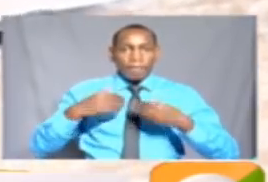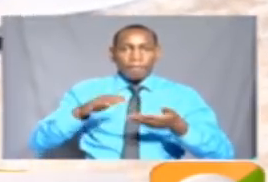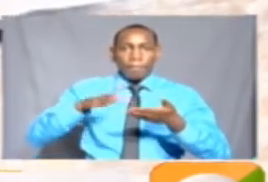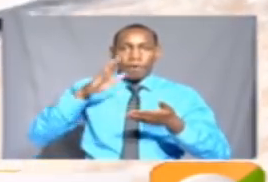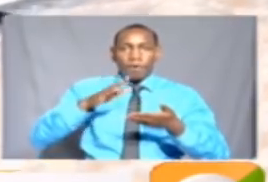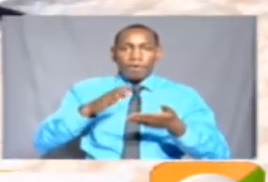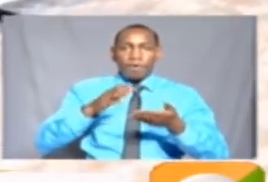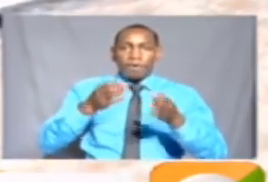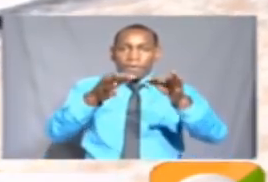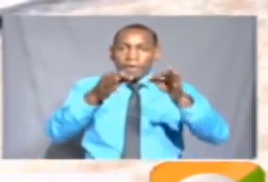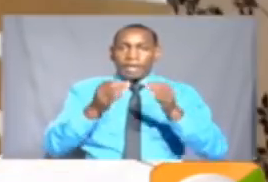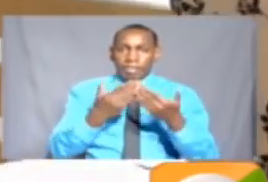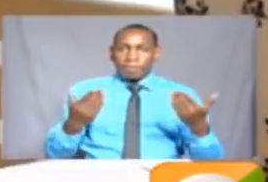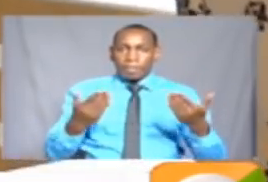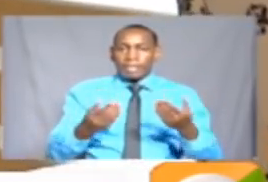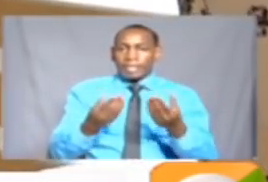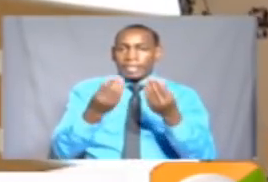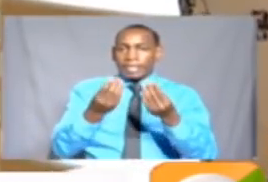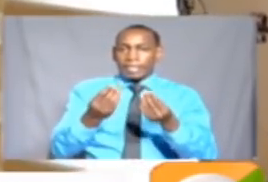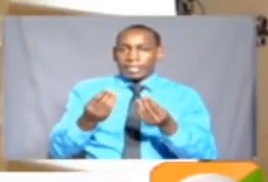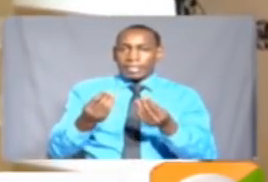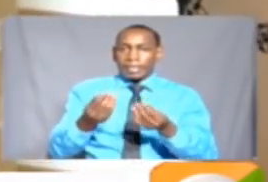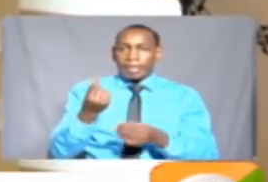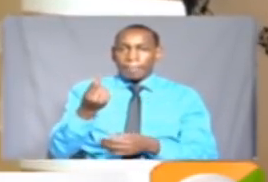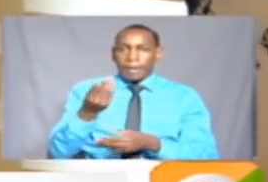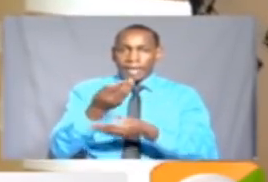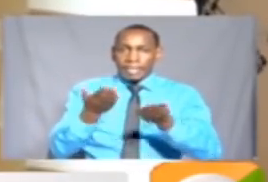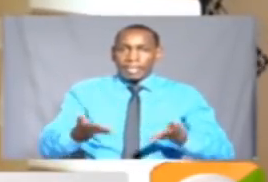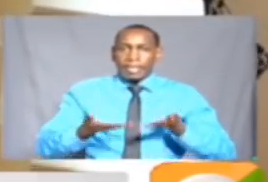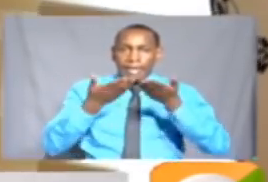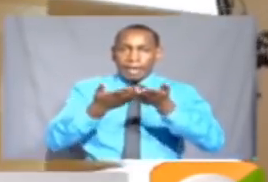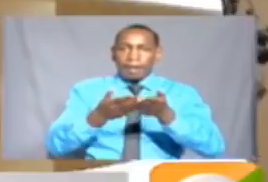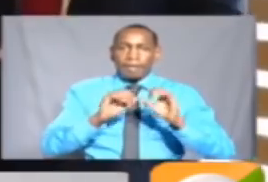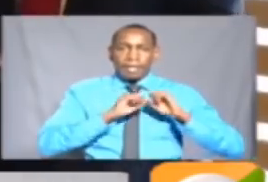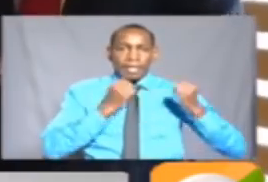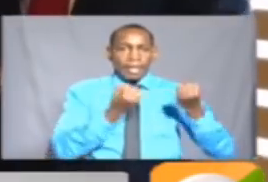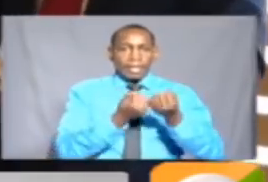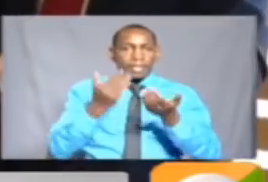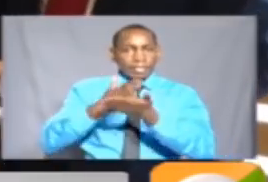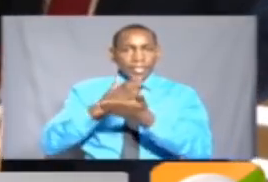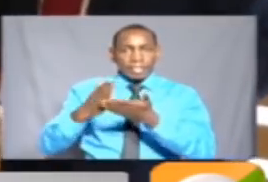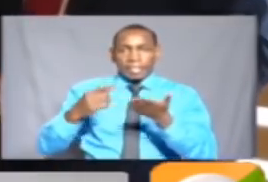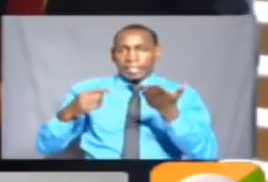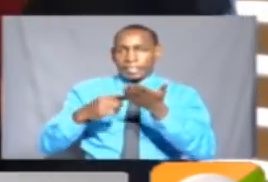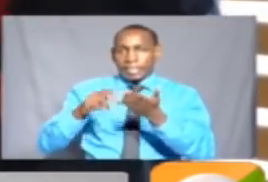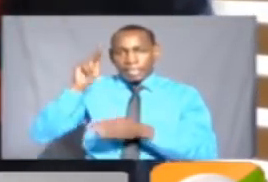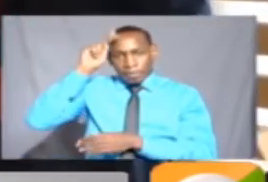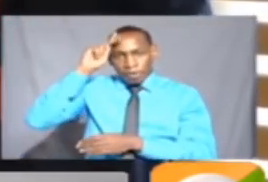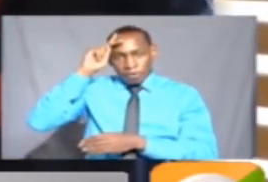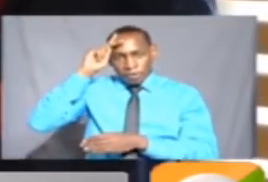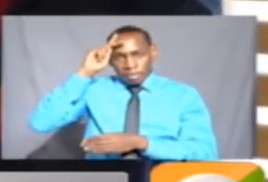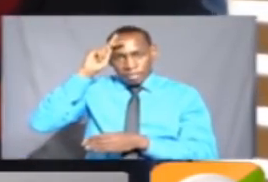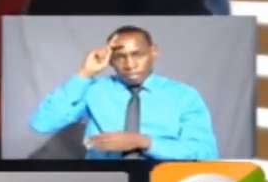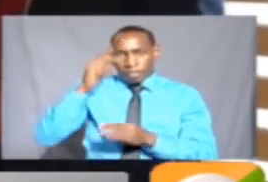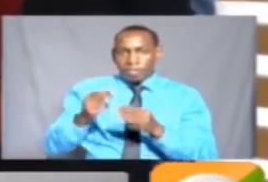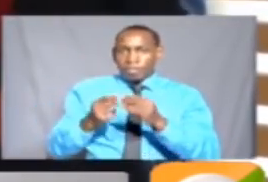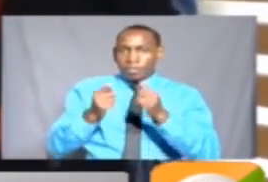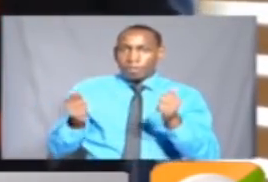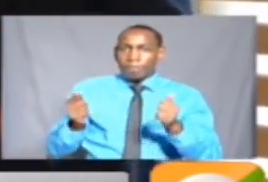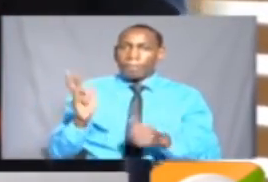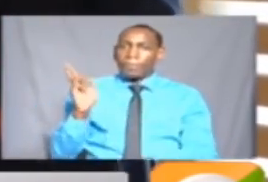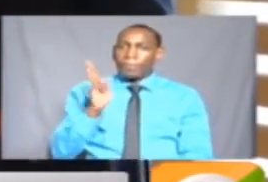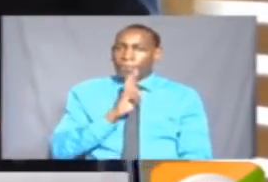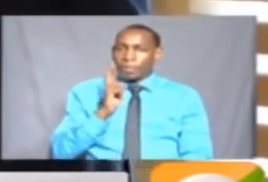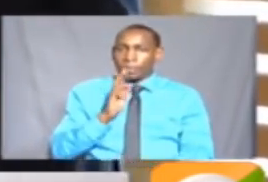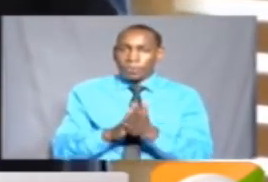financial products, simplify cash delivery between their agents, and share technical knowledge to approach to risks such as fraud